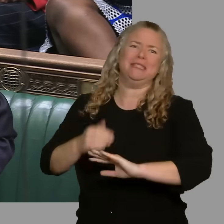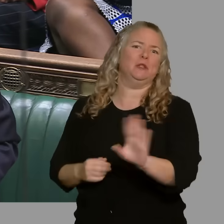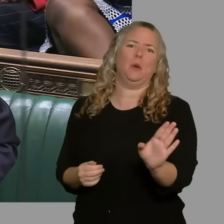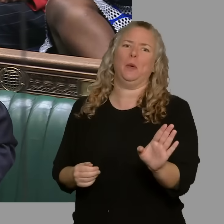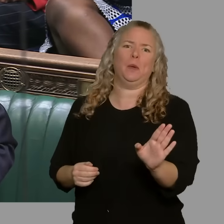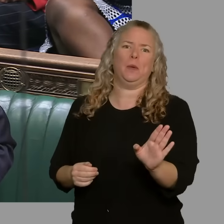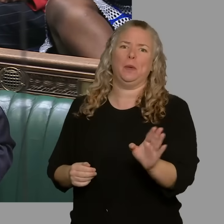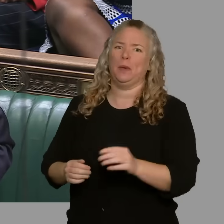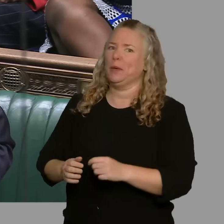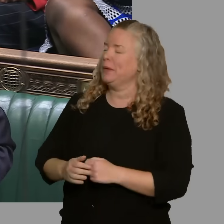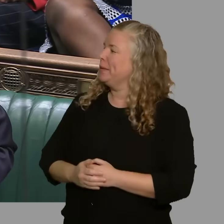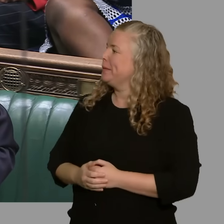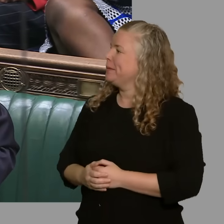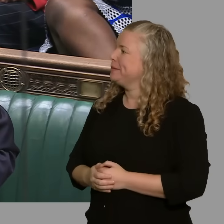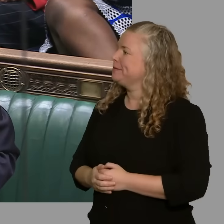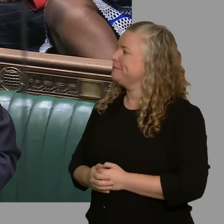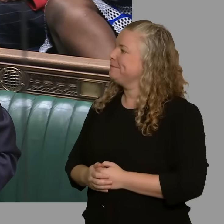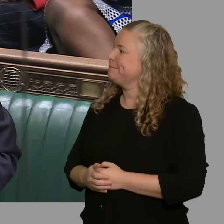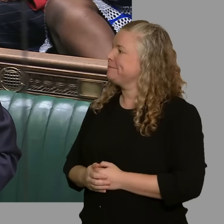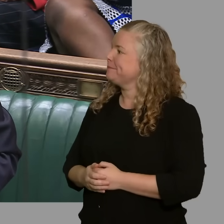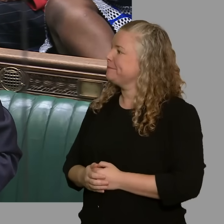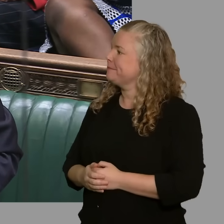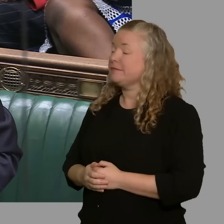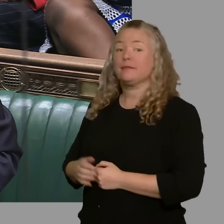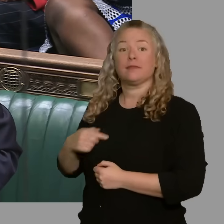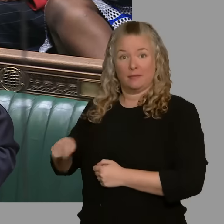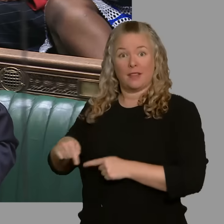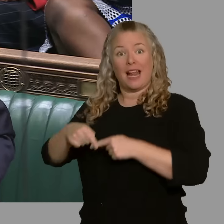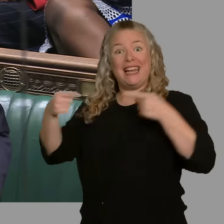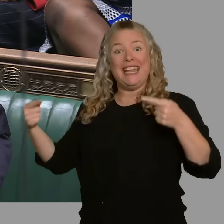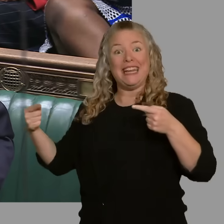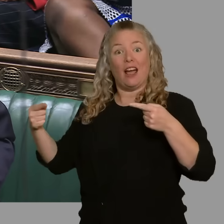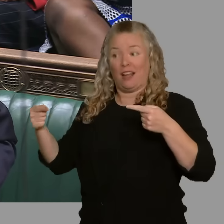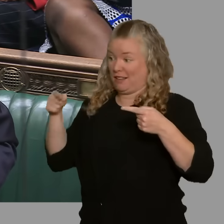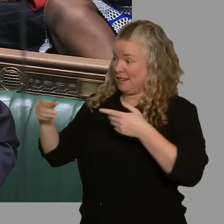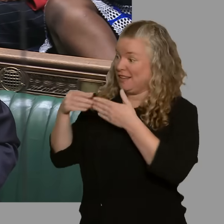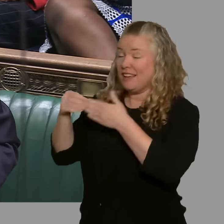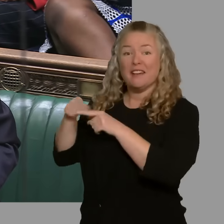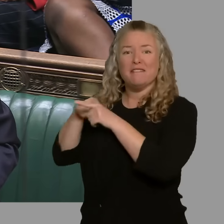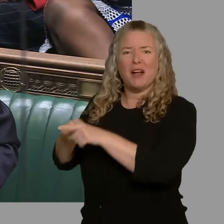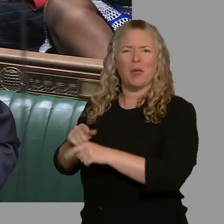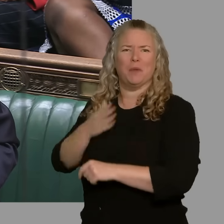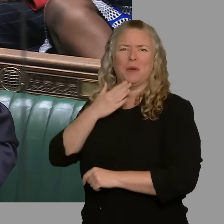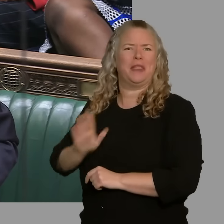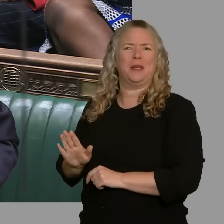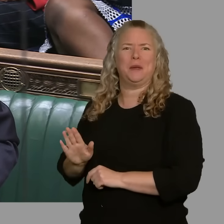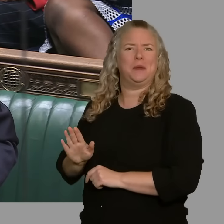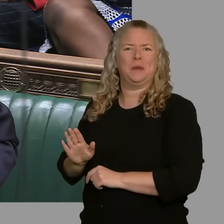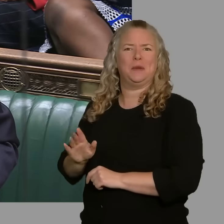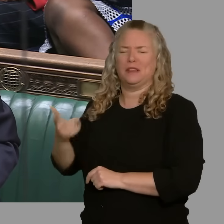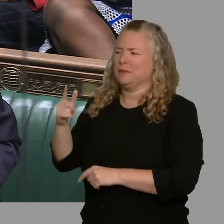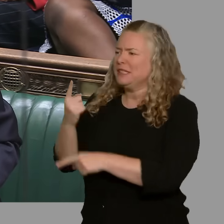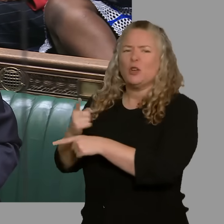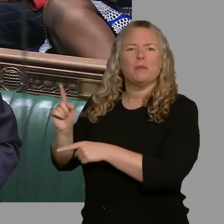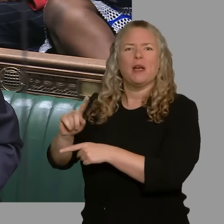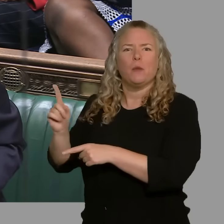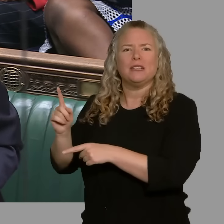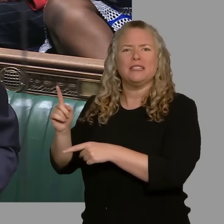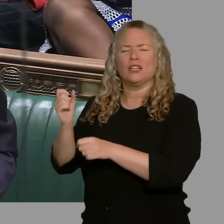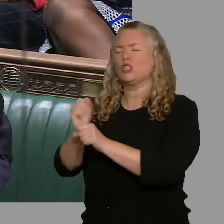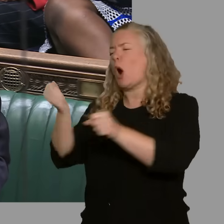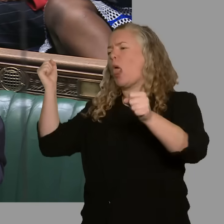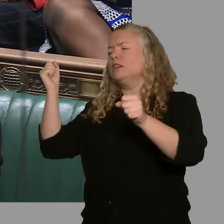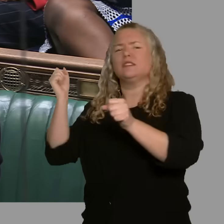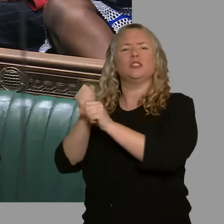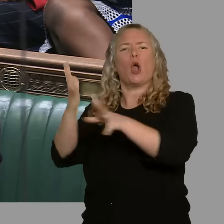That involves, on the one hand, £47 billion of spending cuts. That's a fifth of the NHS budget, with not a shred of detail